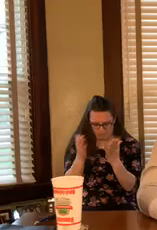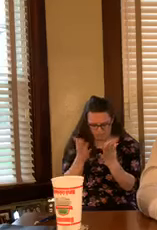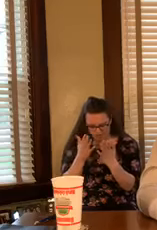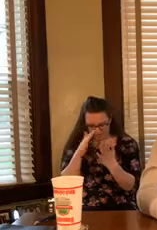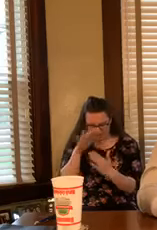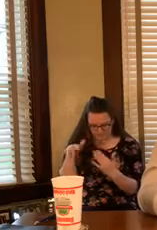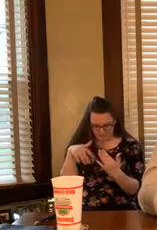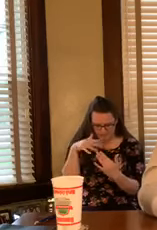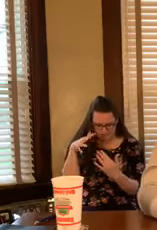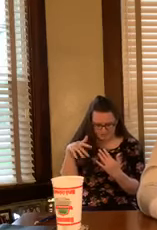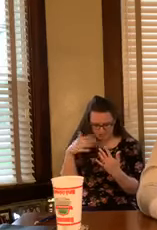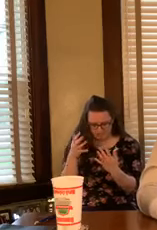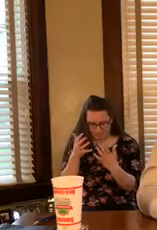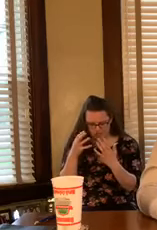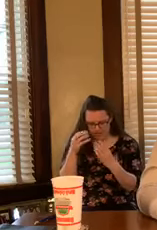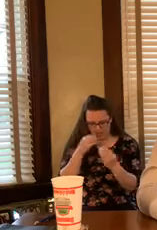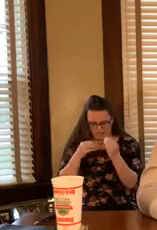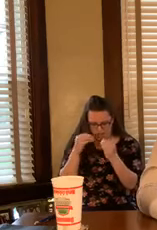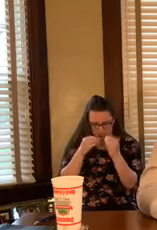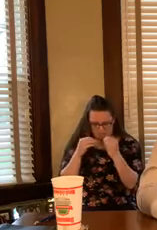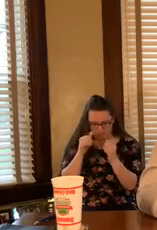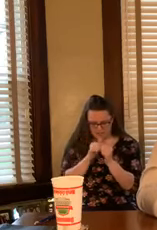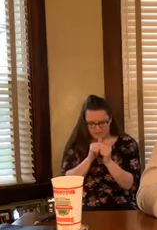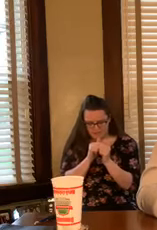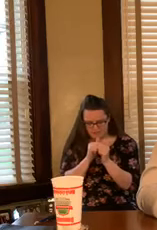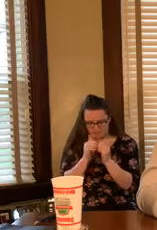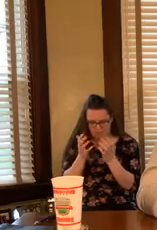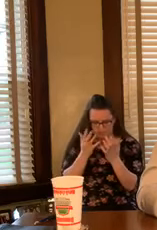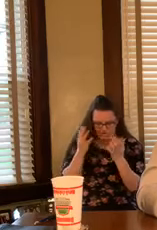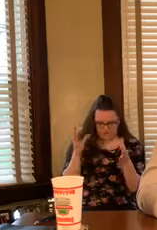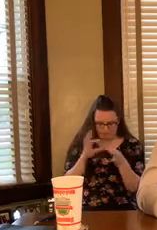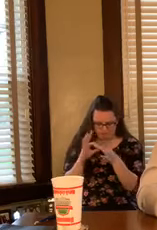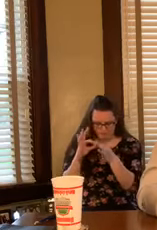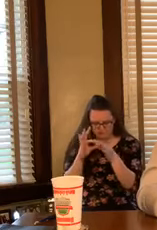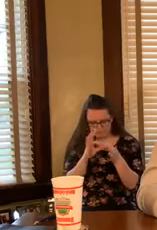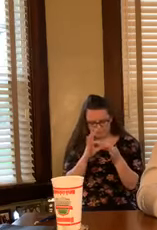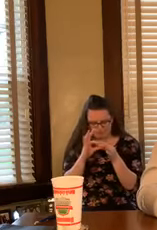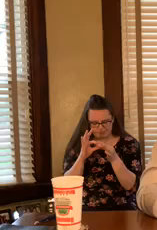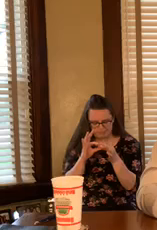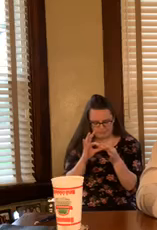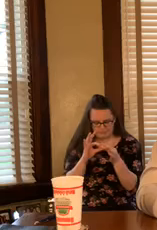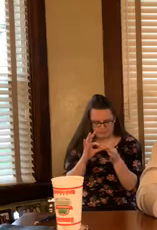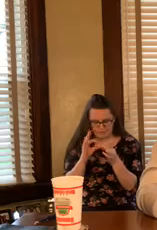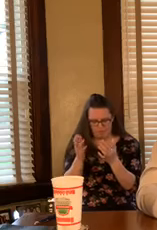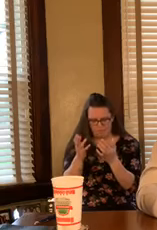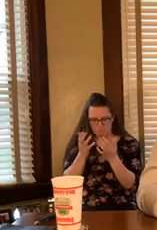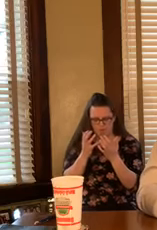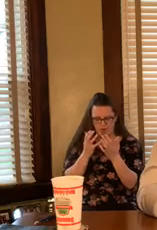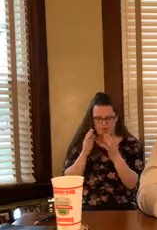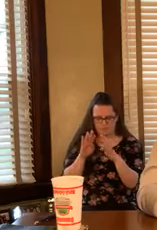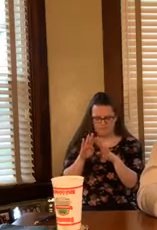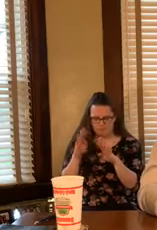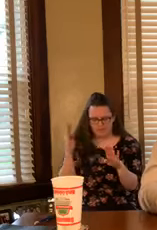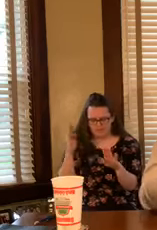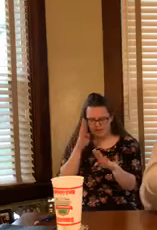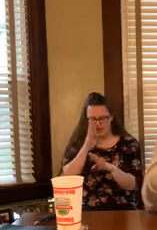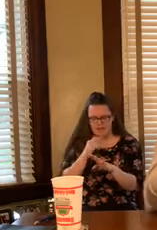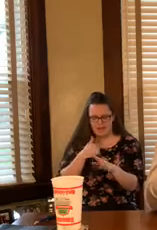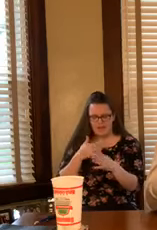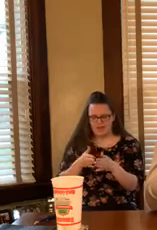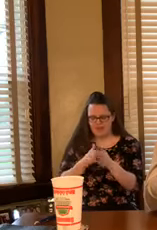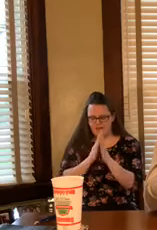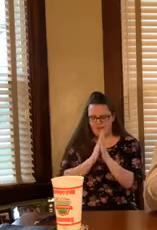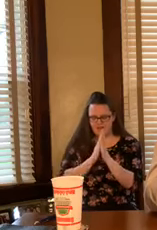to sup with them, wanting to have a relationship with them, just desiring that they would open their hearts to you. God, I ask you